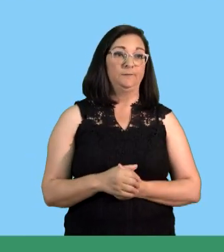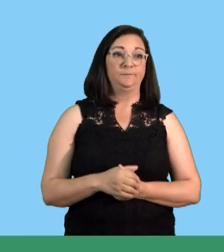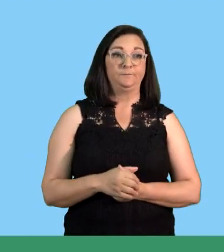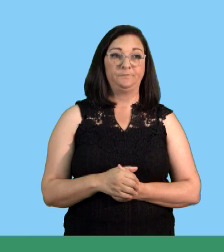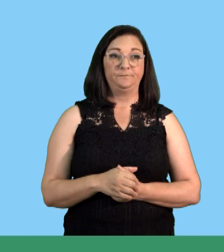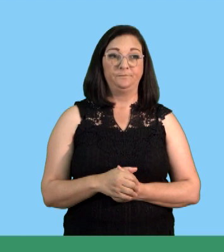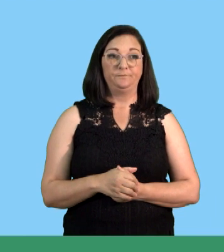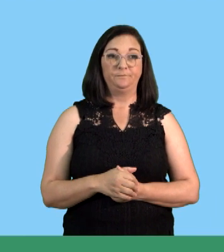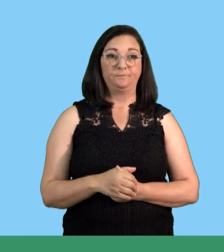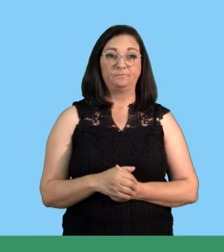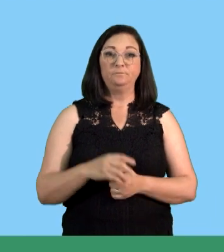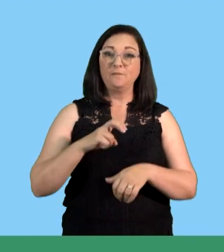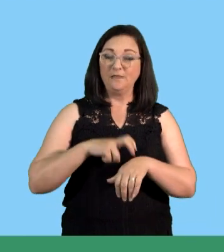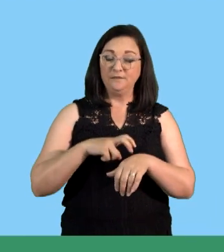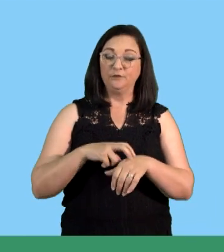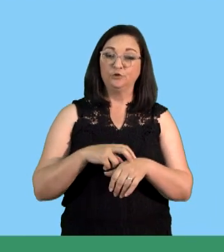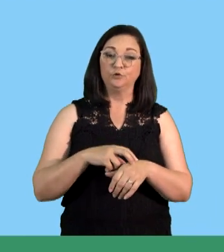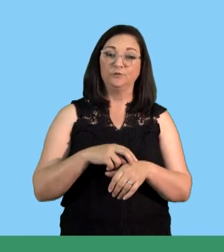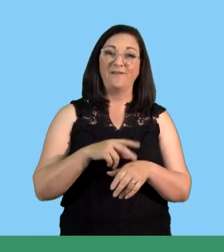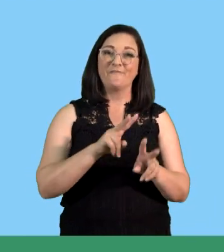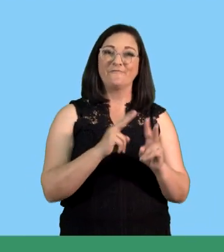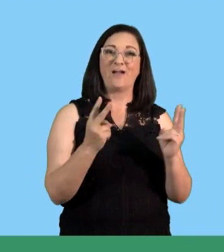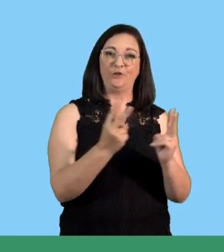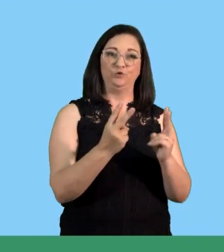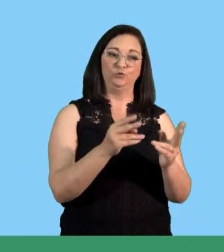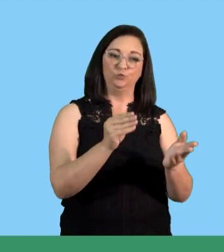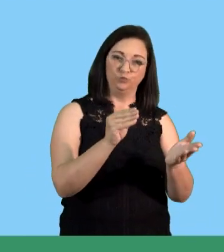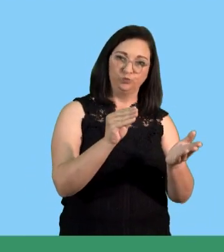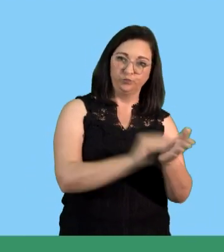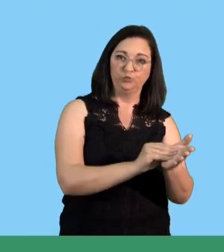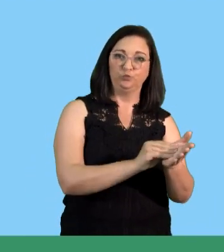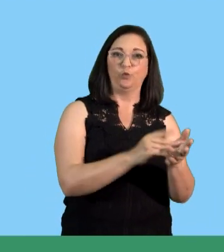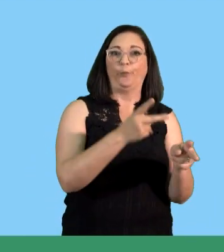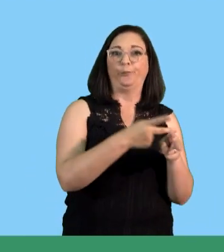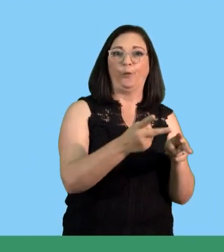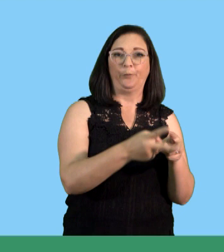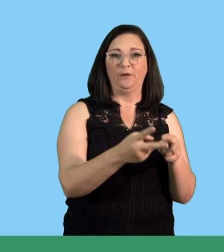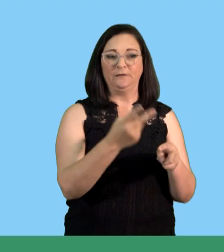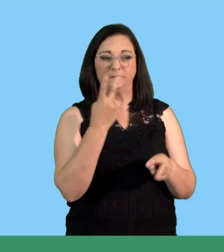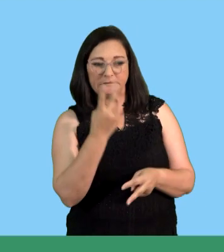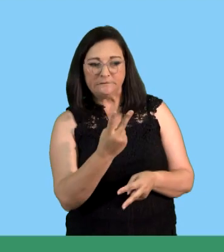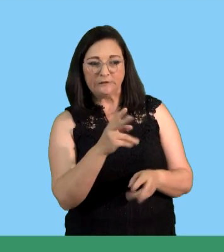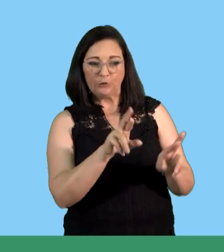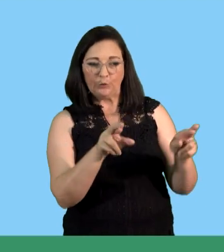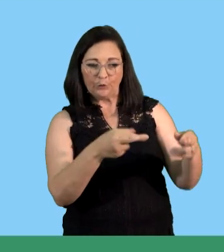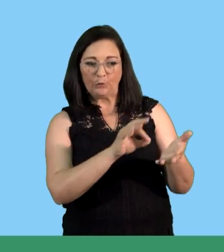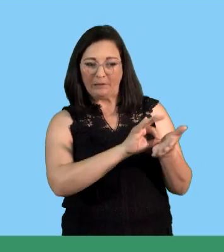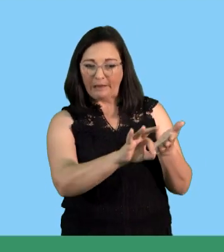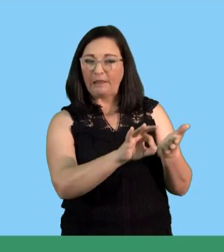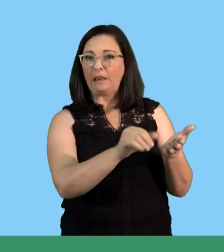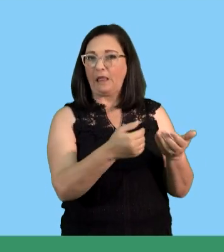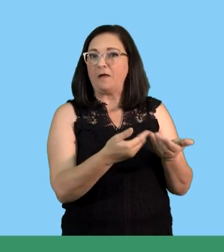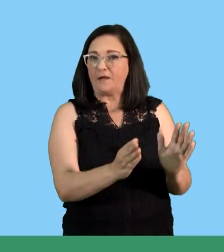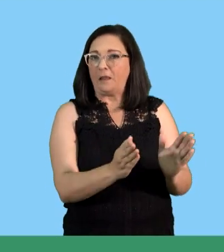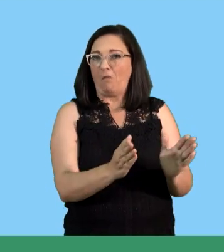what must I do? I need to book and prepare the venue for the interview. Very important. I need to go check that the venue is clean. I need to